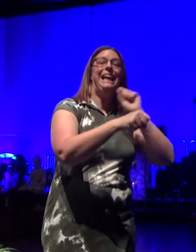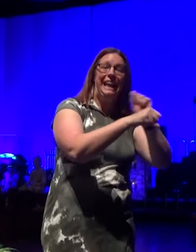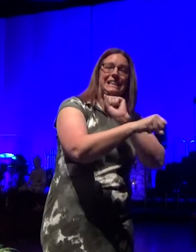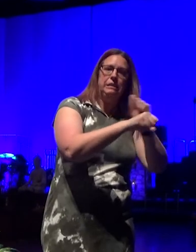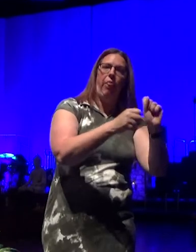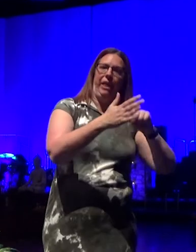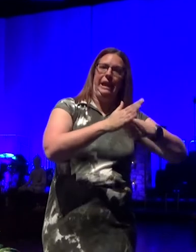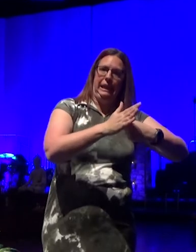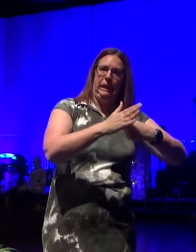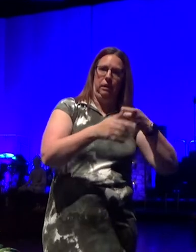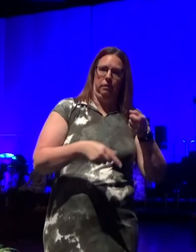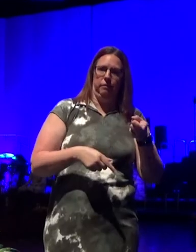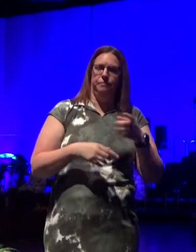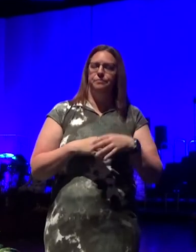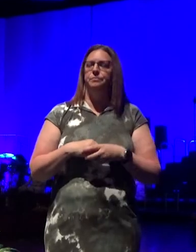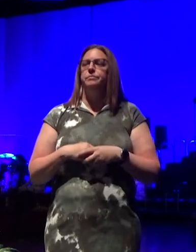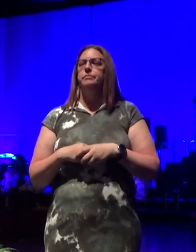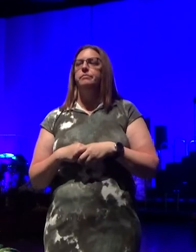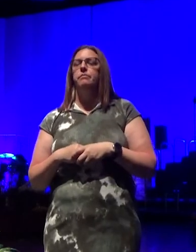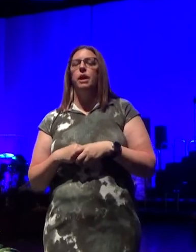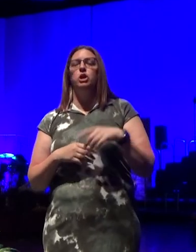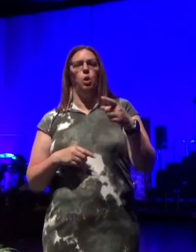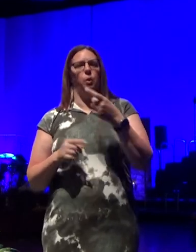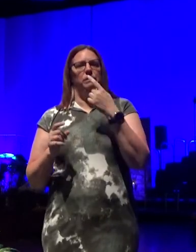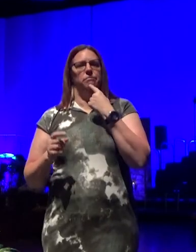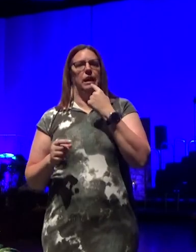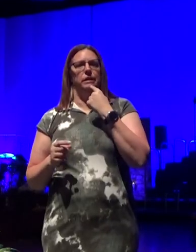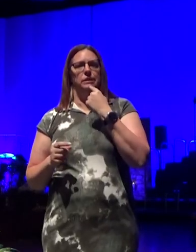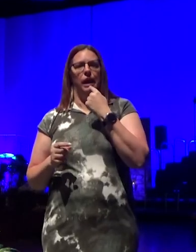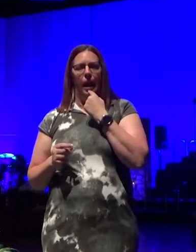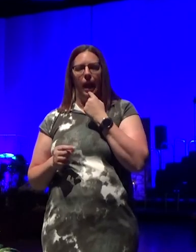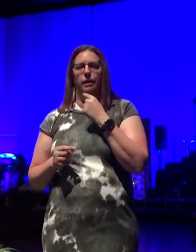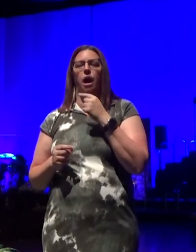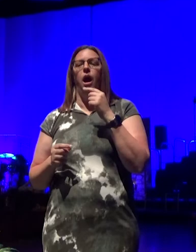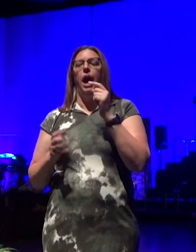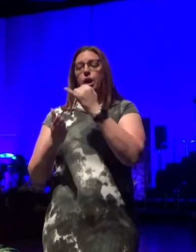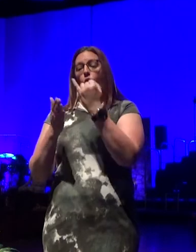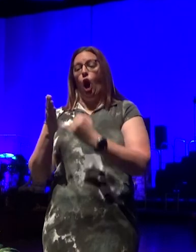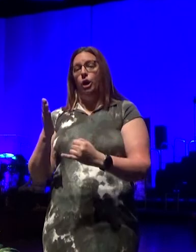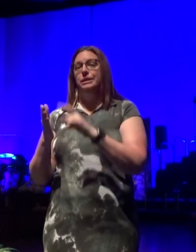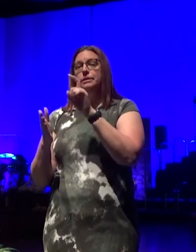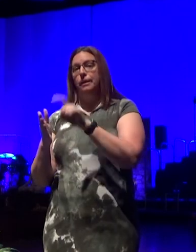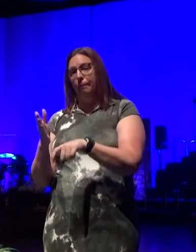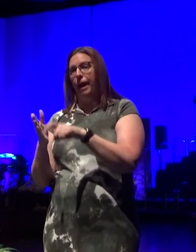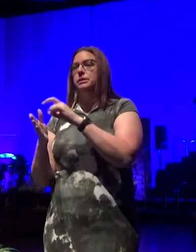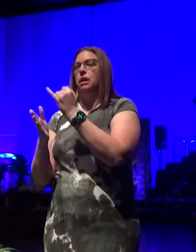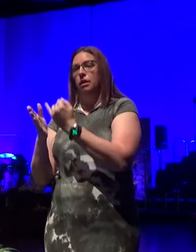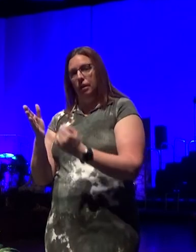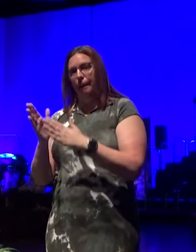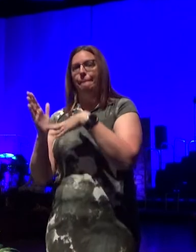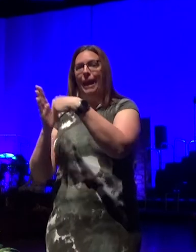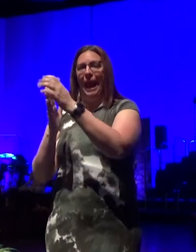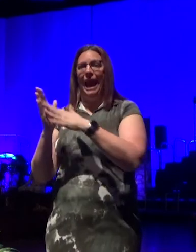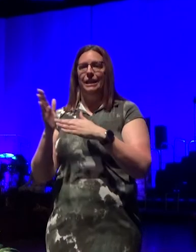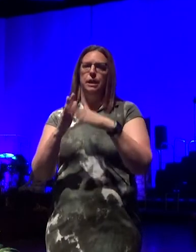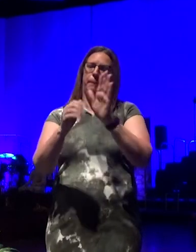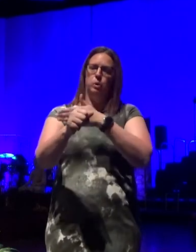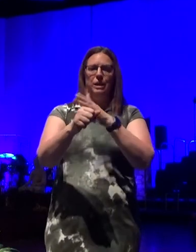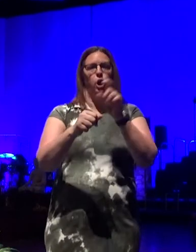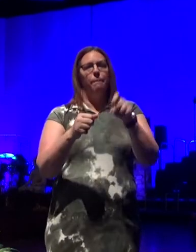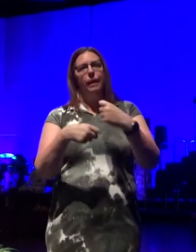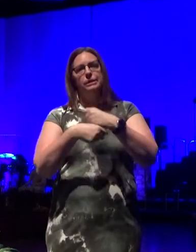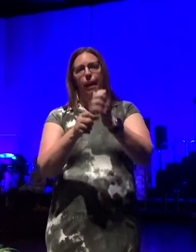must make music, an artist must paint, a poet must write, if he is to be ultimately at peace